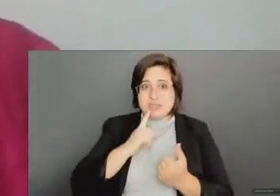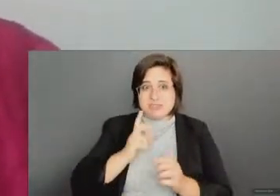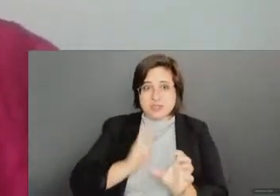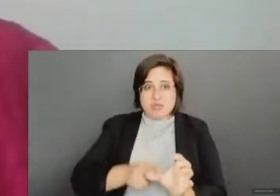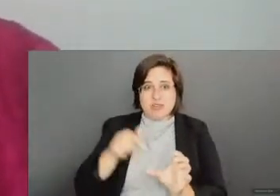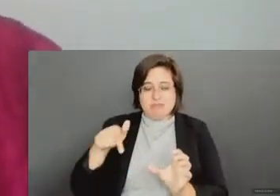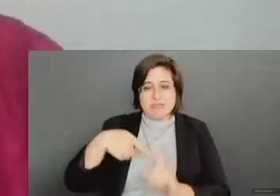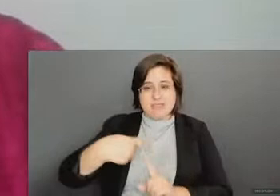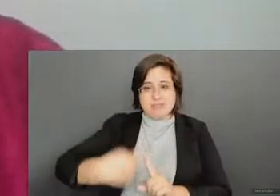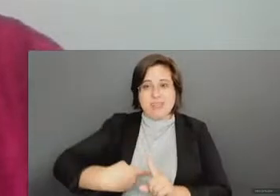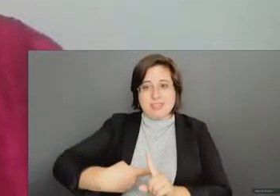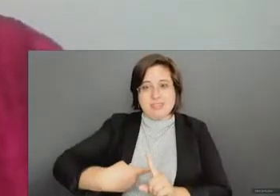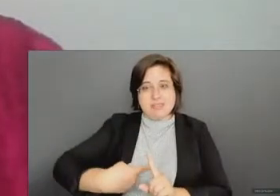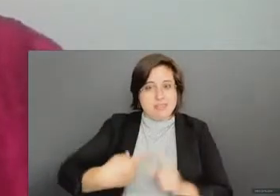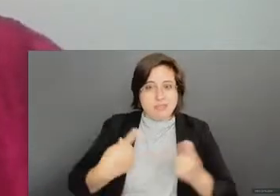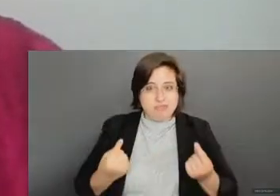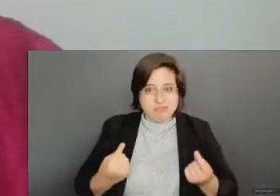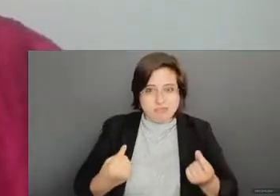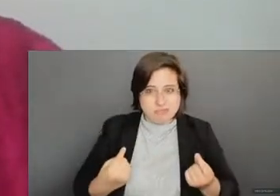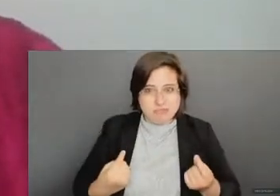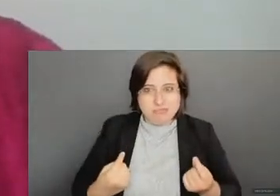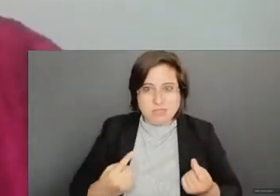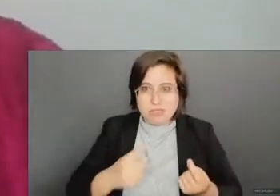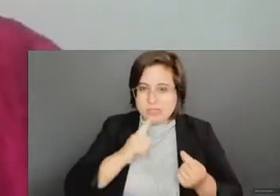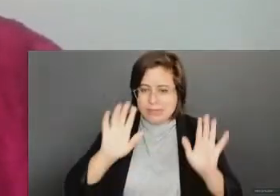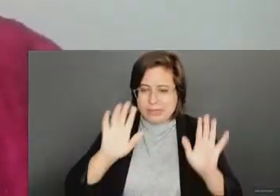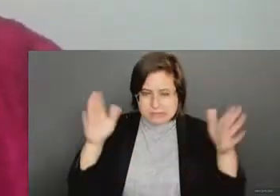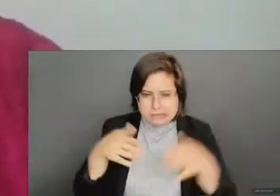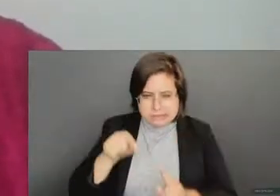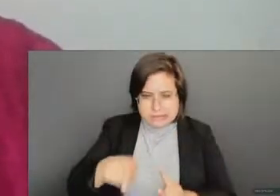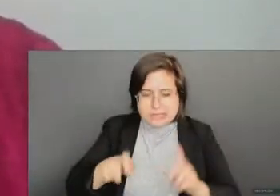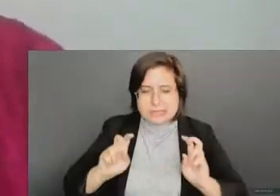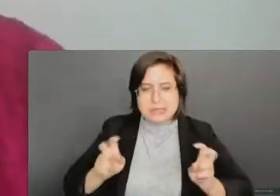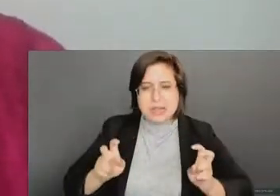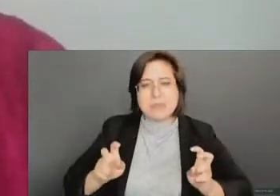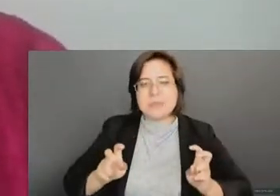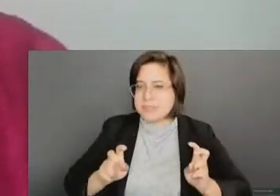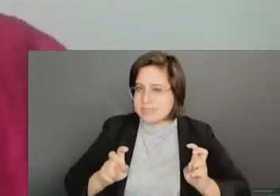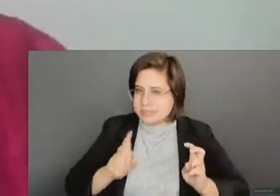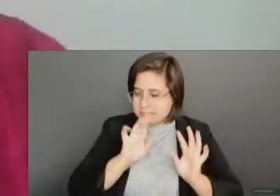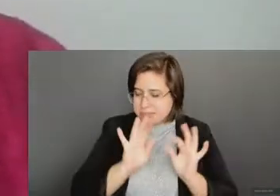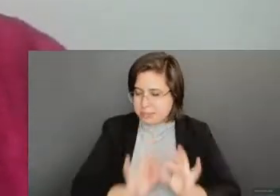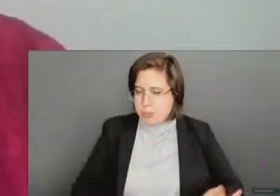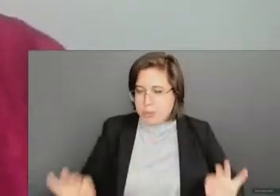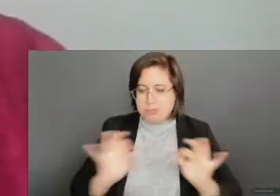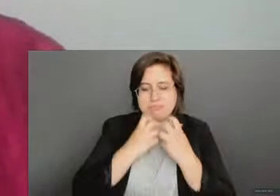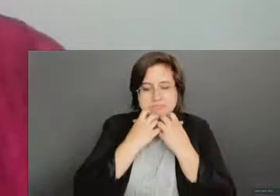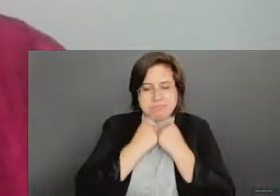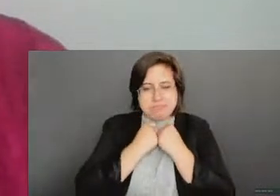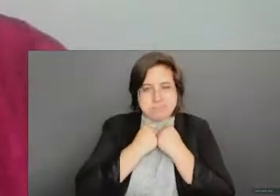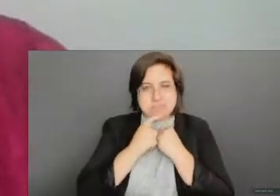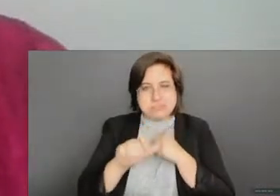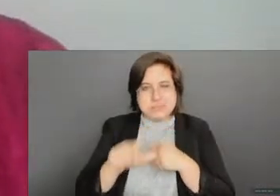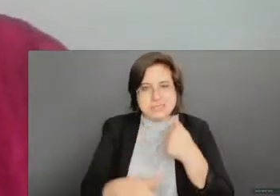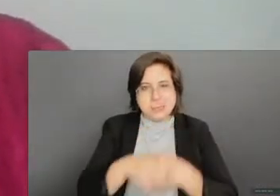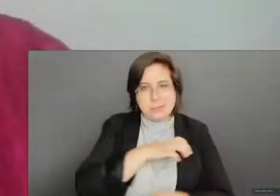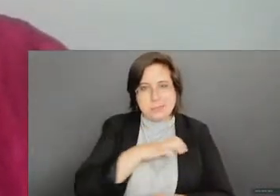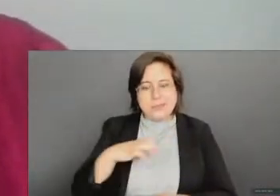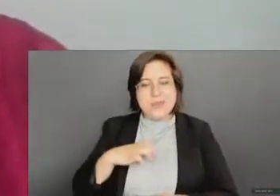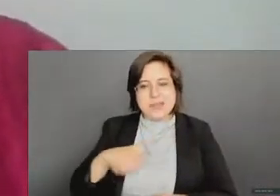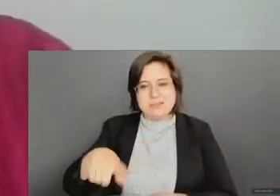month to zero in on this topic. So it's very notable, and they will